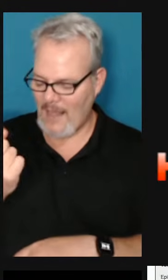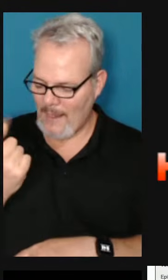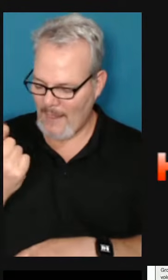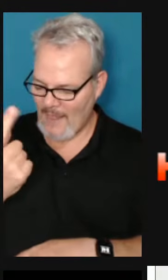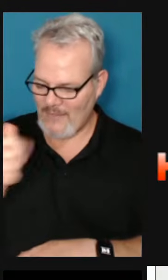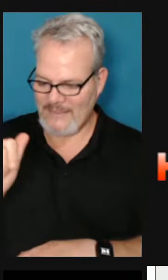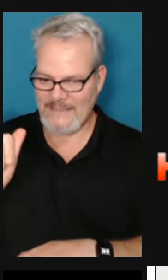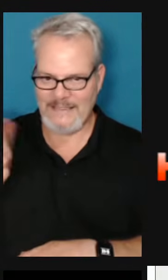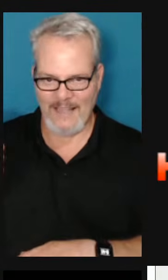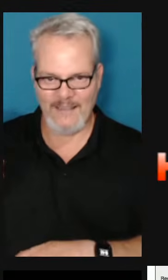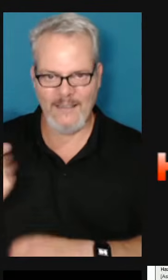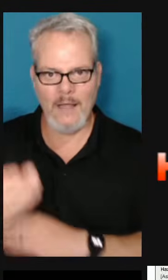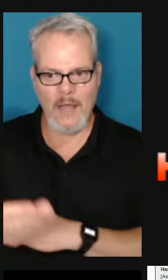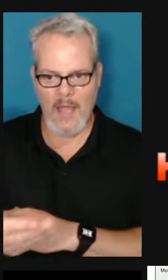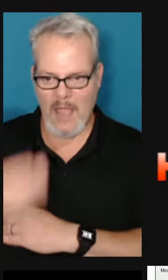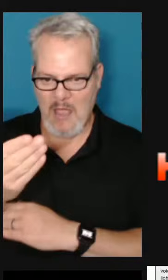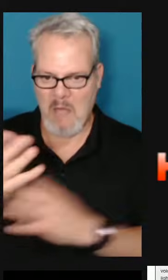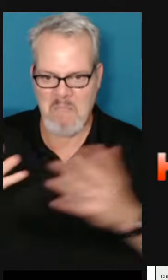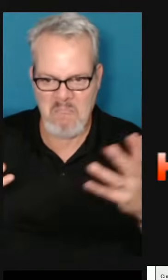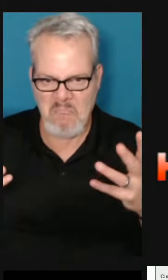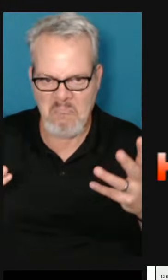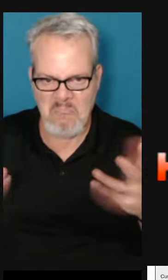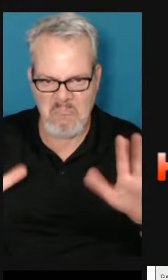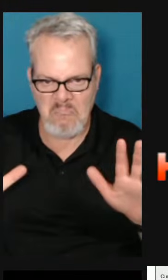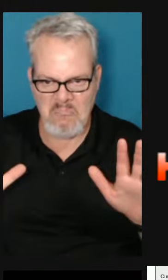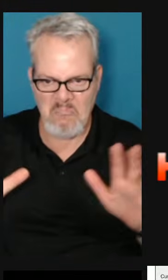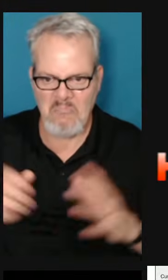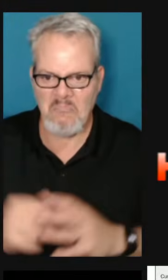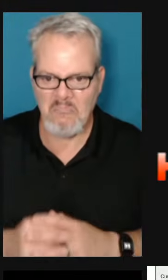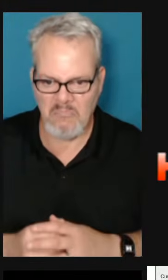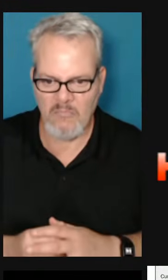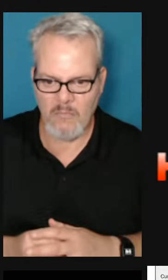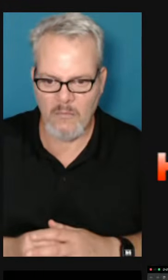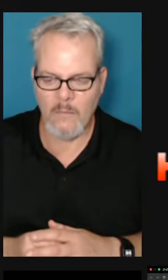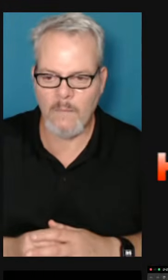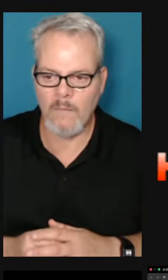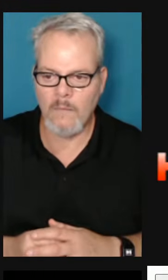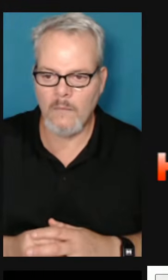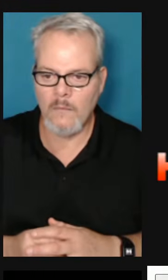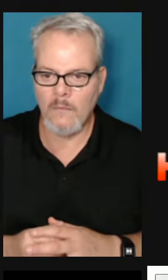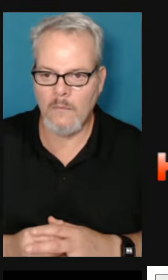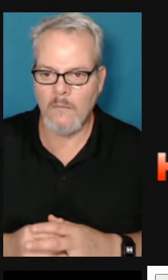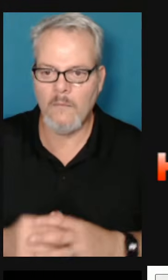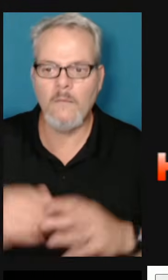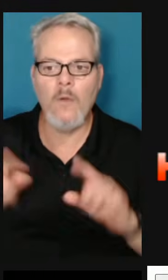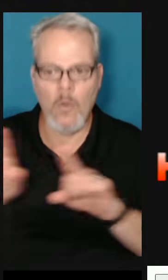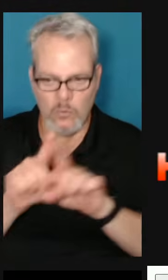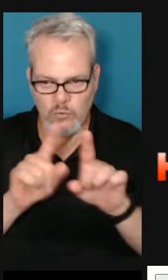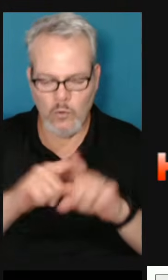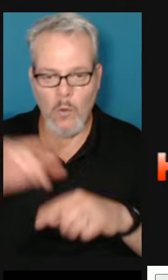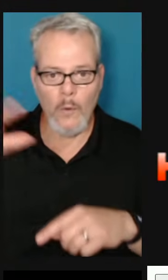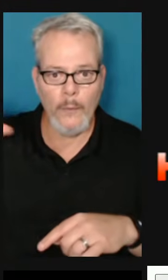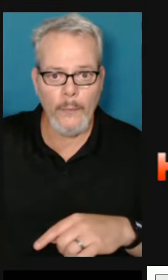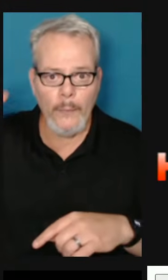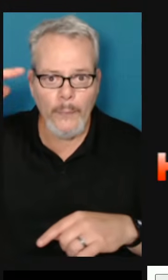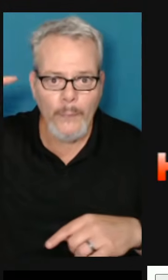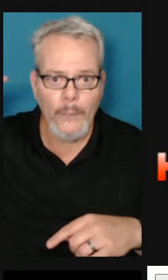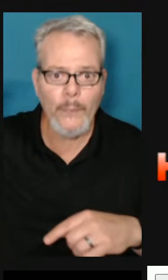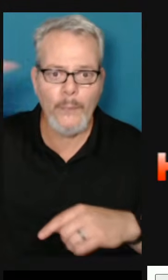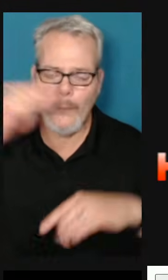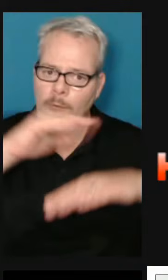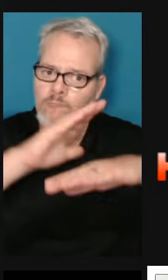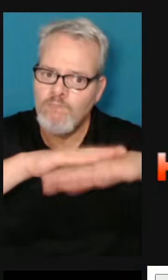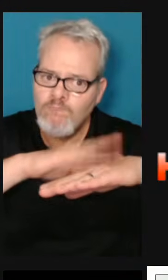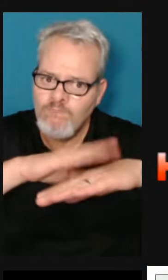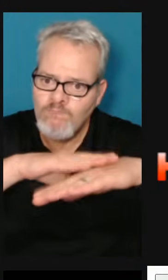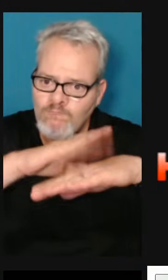That's really all you get right there. There also was a notice for aviation issued at the same time, as is the custom,